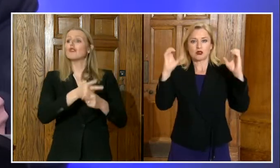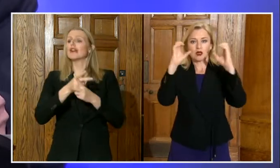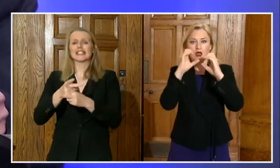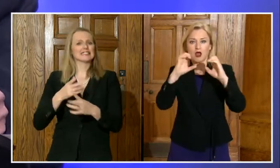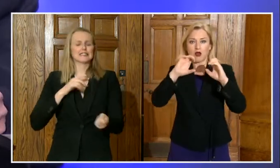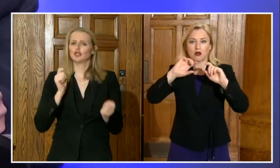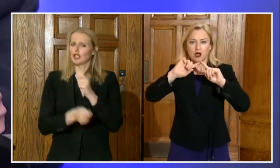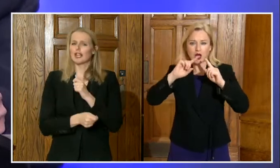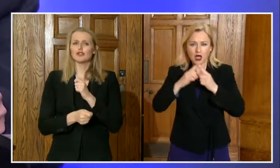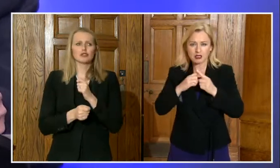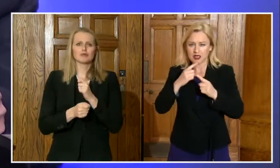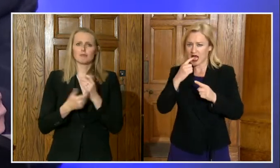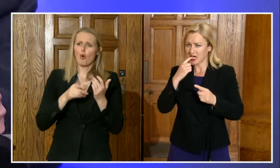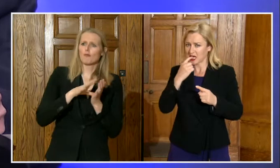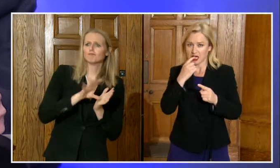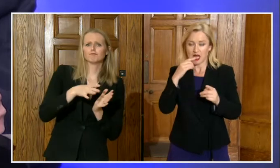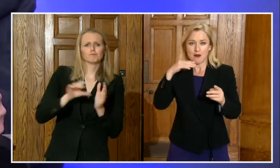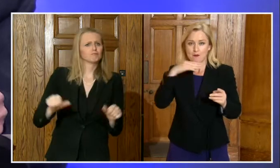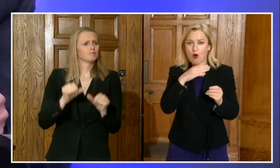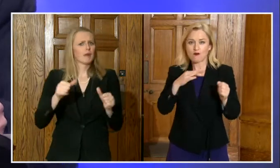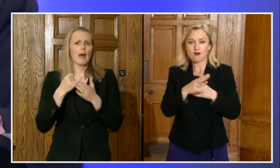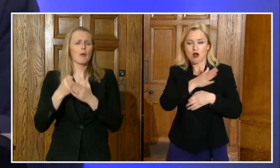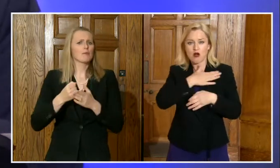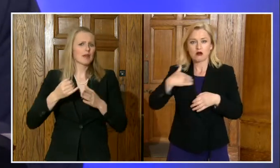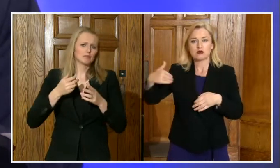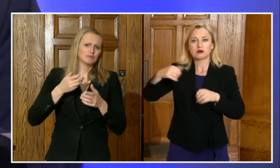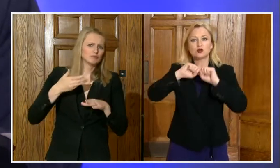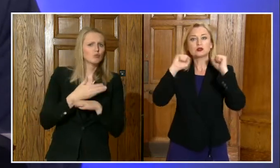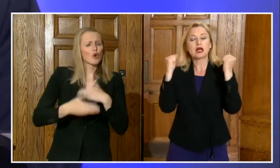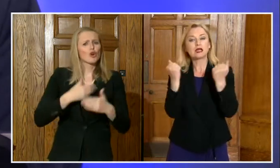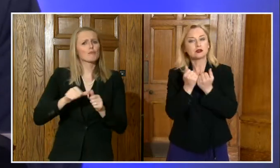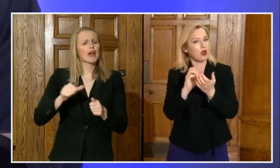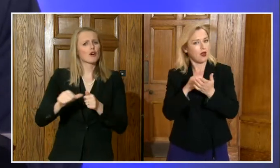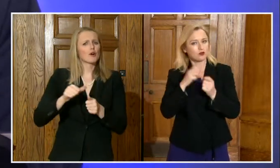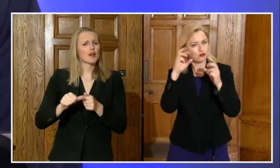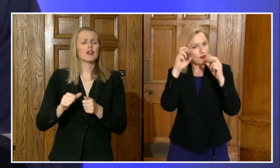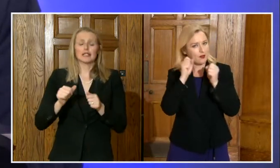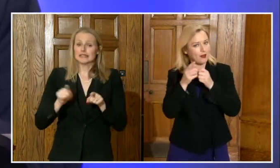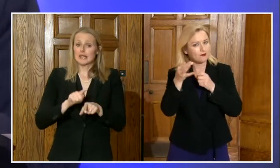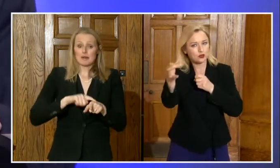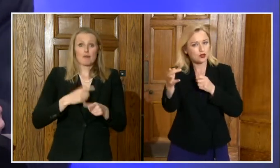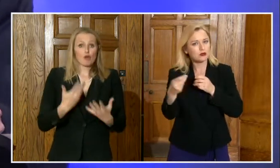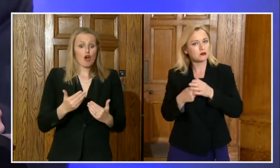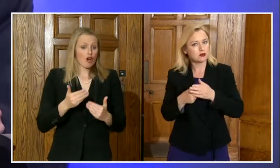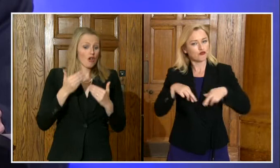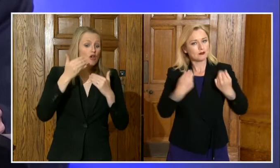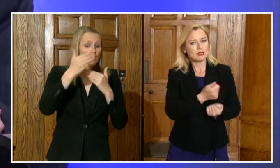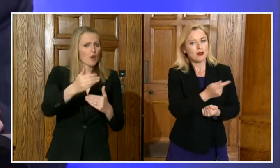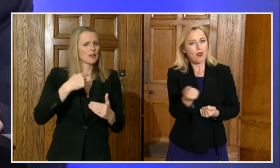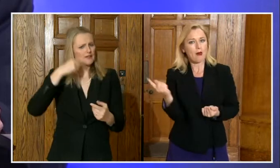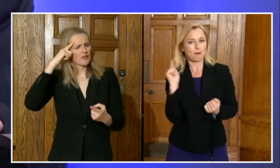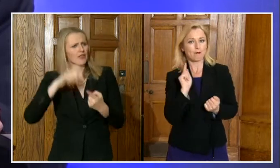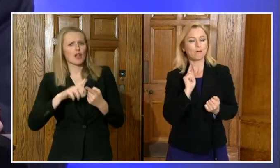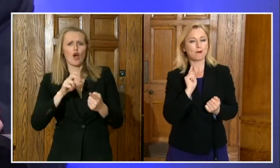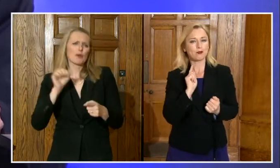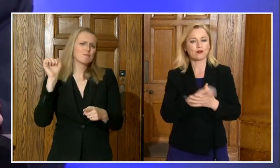it's essential that we also put the measures in place to move to the next phase of fighting this virus. I'll ask the Chief Medical Officer to